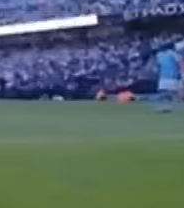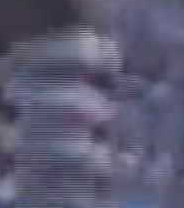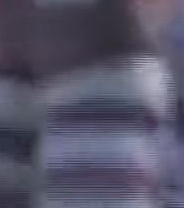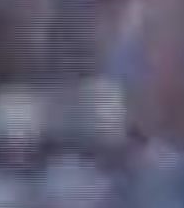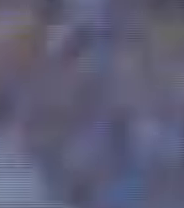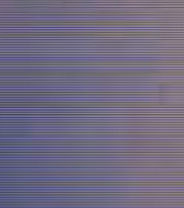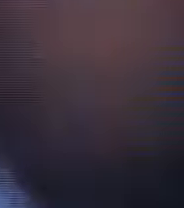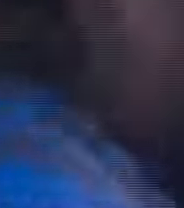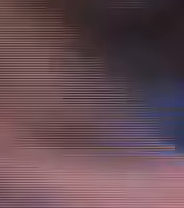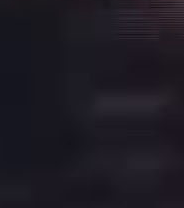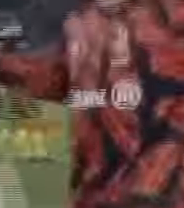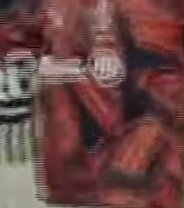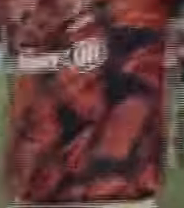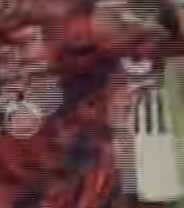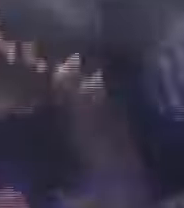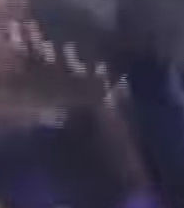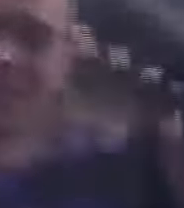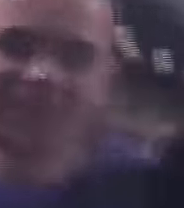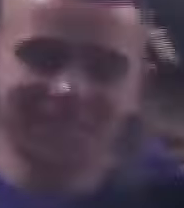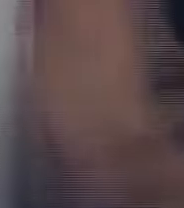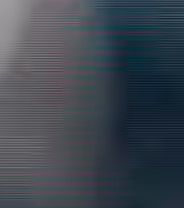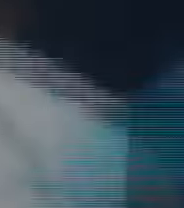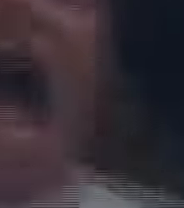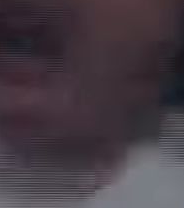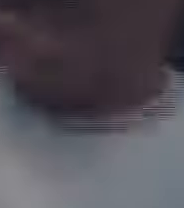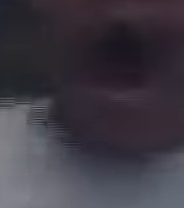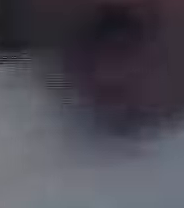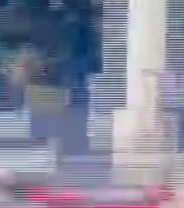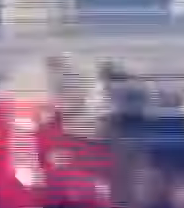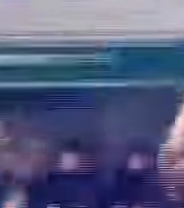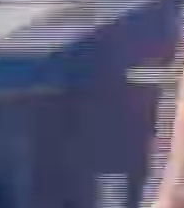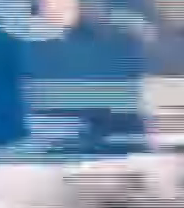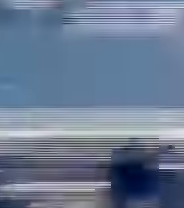That is quite something!